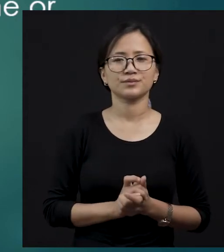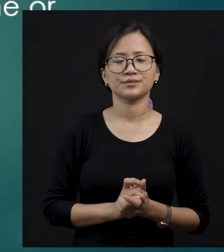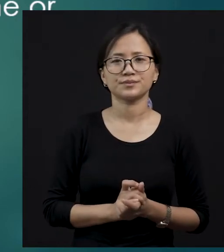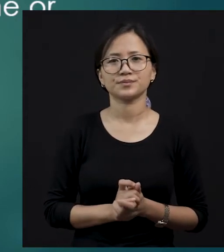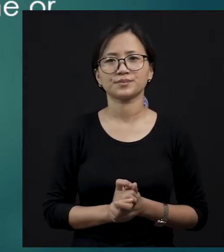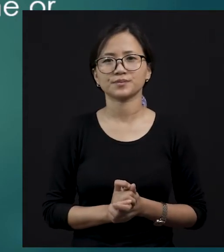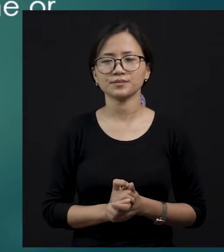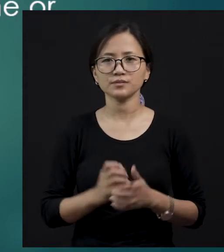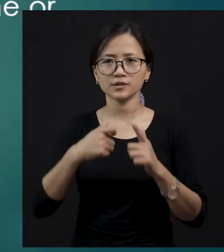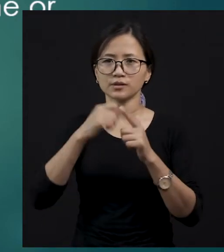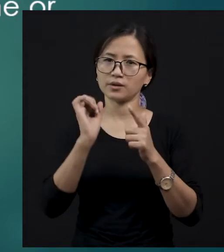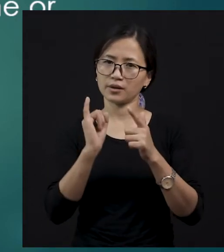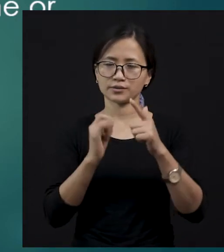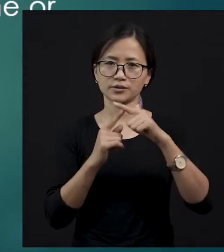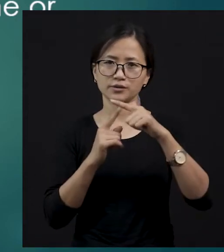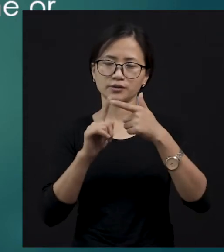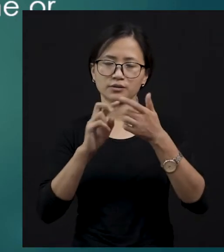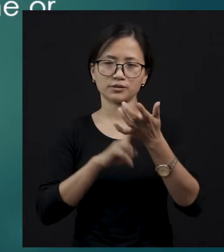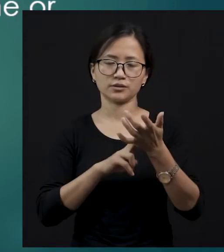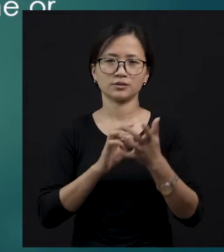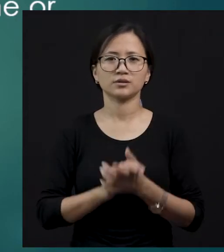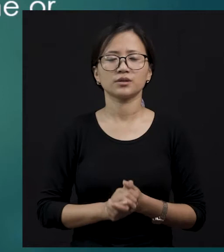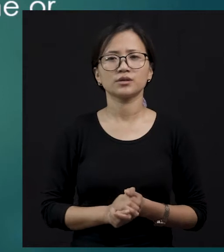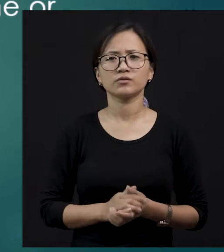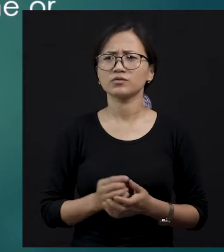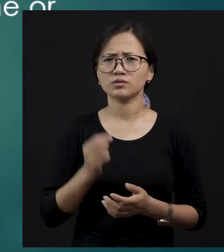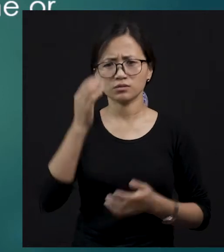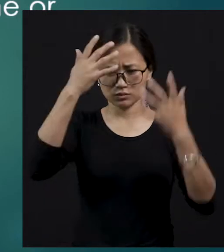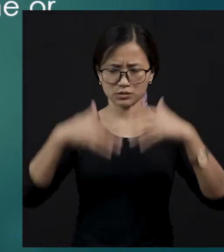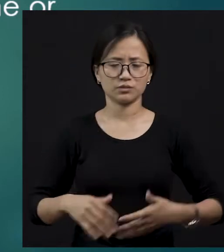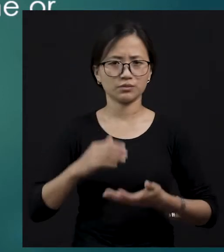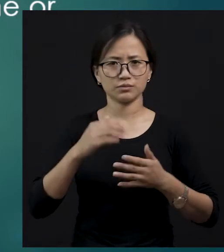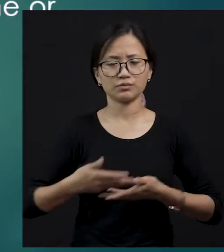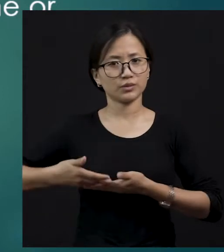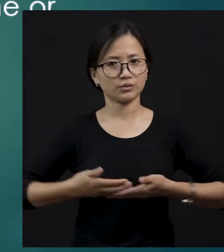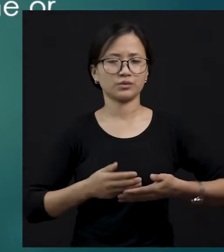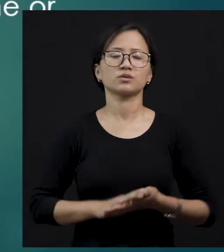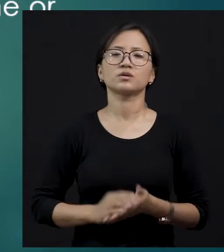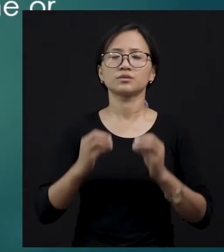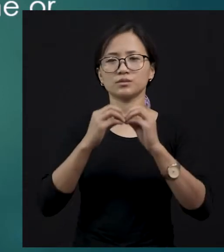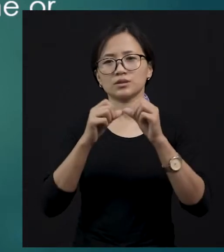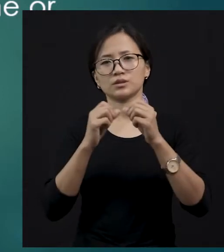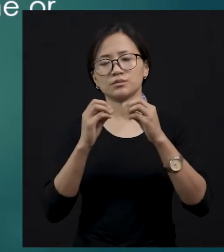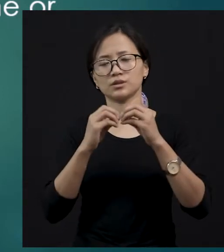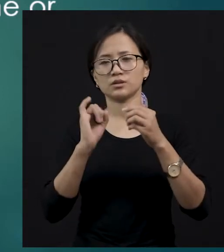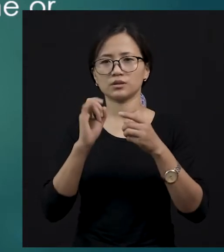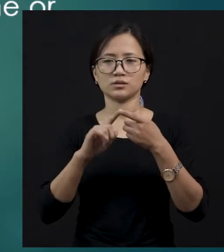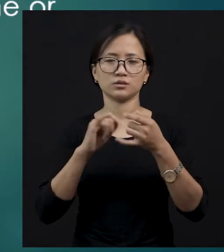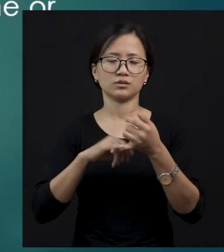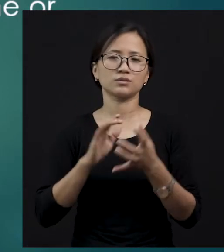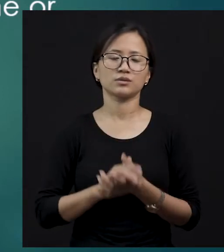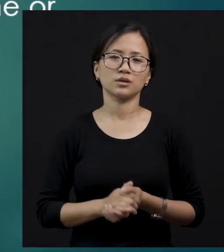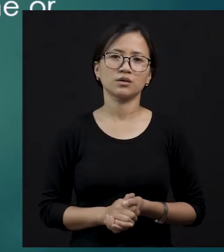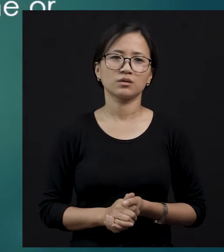mongoose kittens, we call kittens, okay? For human beings, we call babies, but for a mongoose, we will call it kittens, and even for a cat, we call